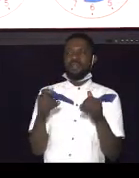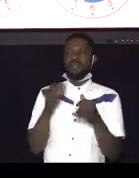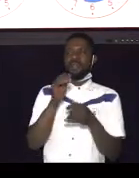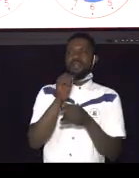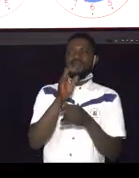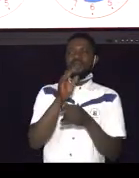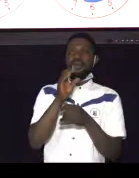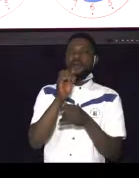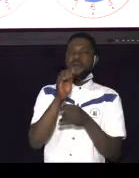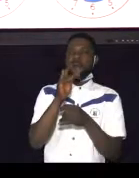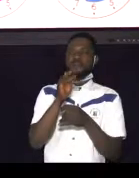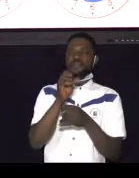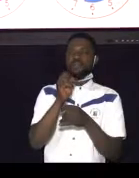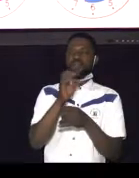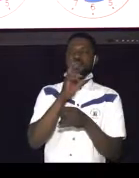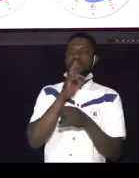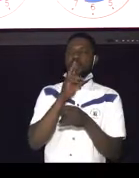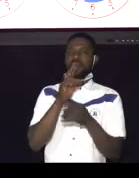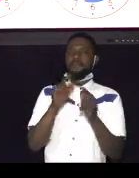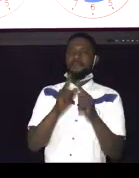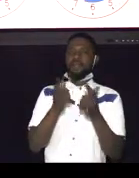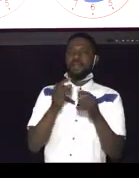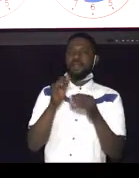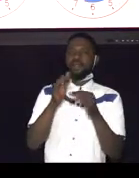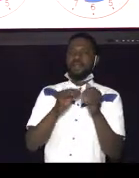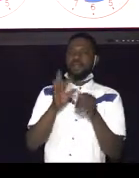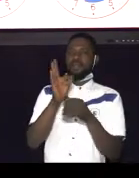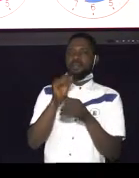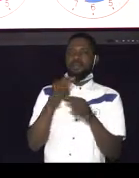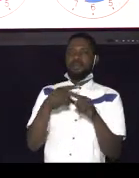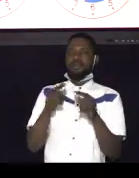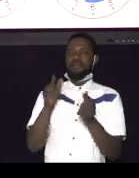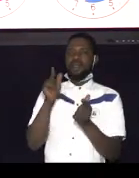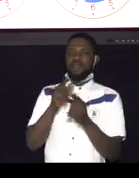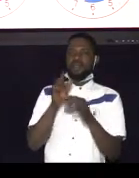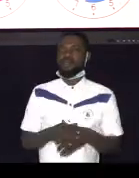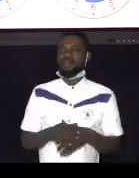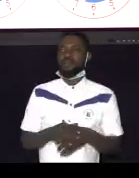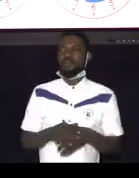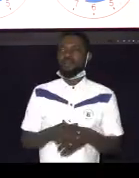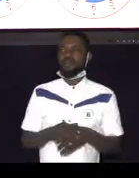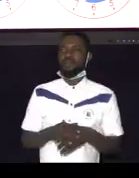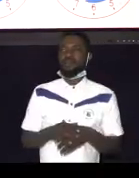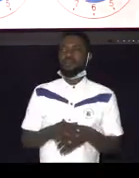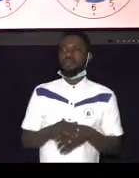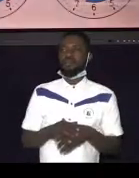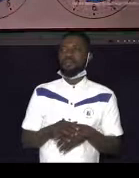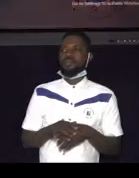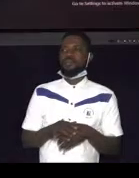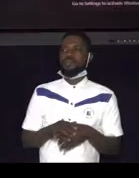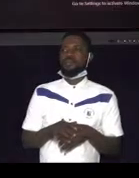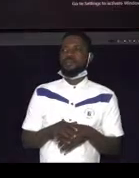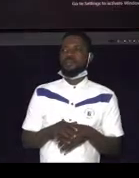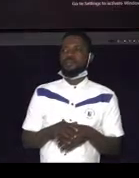Obtuse angles are bigger than 90 but less than the straight line. Now,